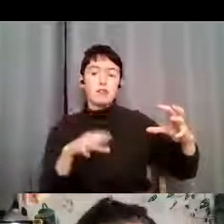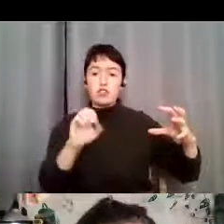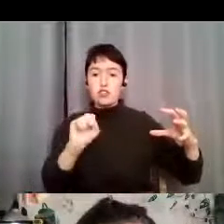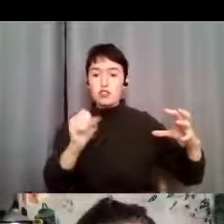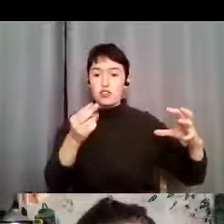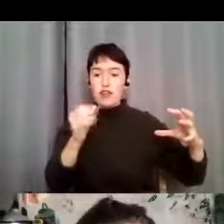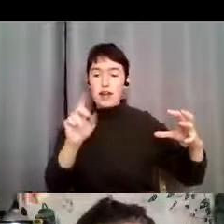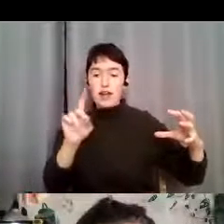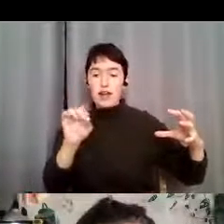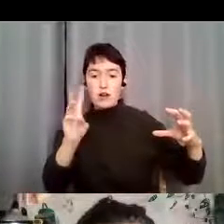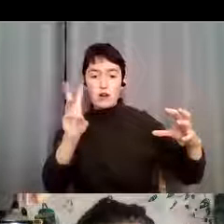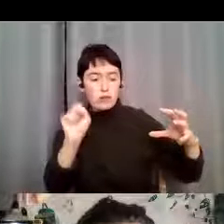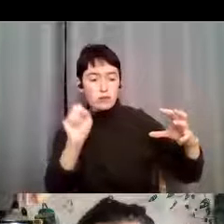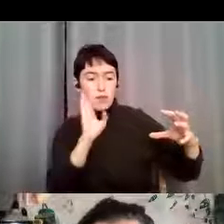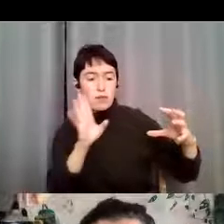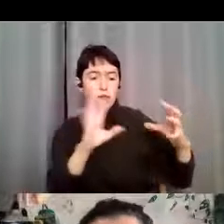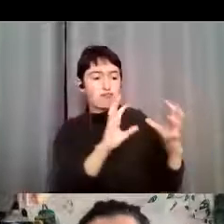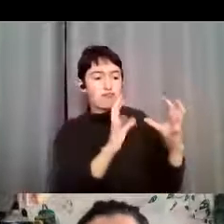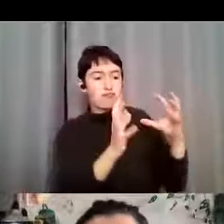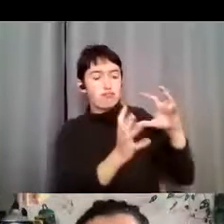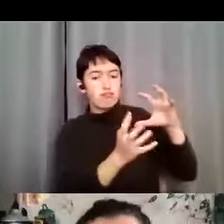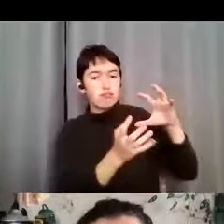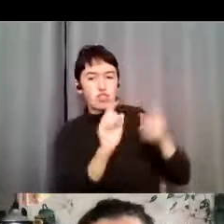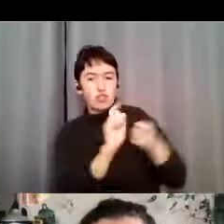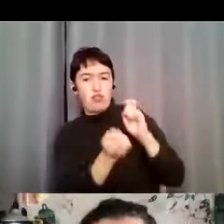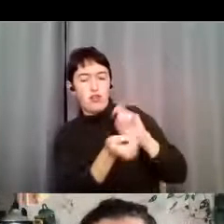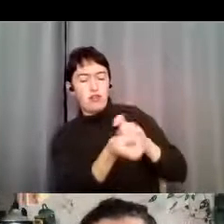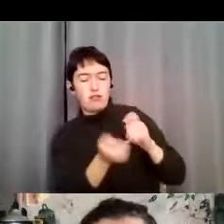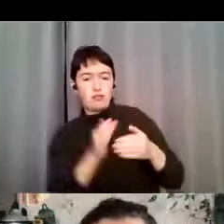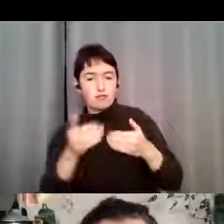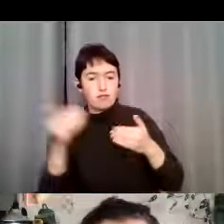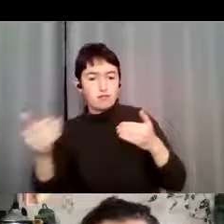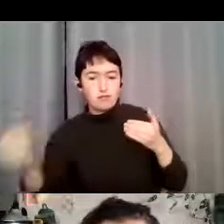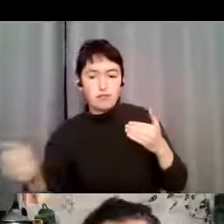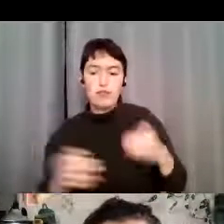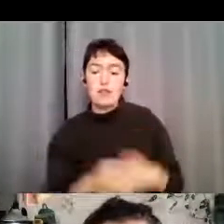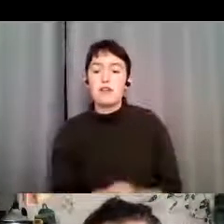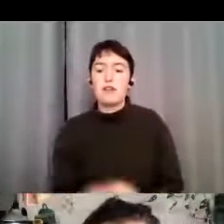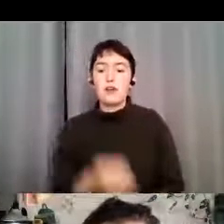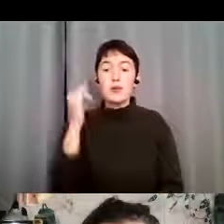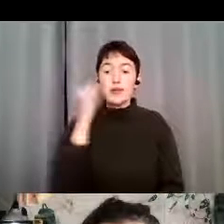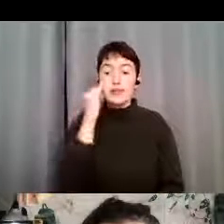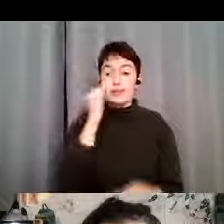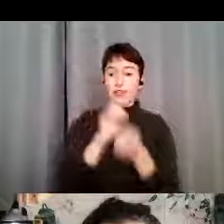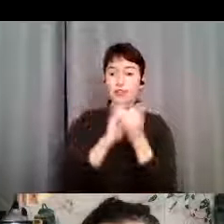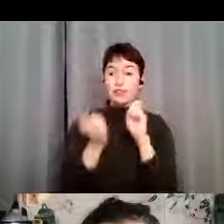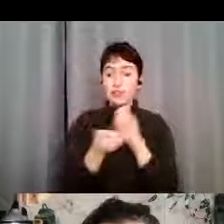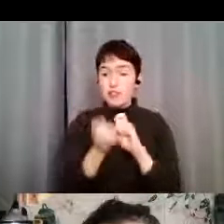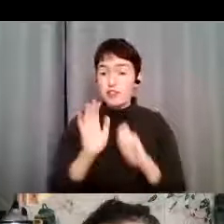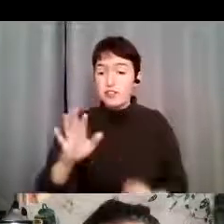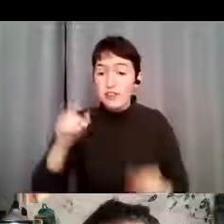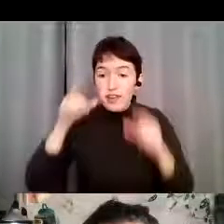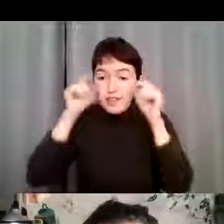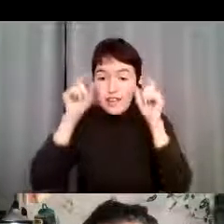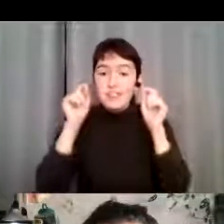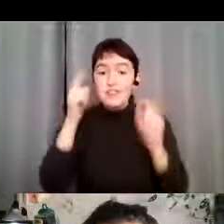changing over time. Now, if you switch out your regular glasses, pair of